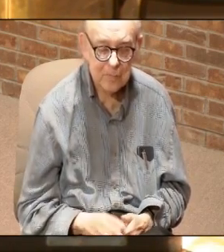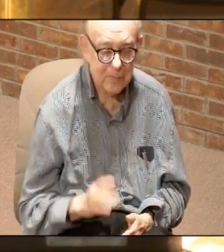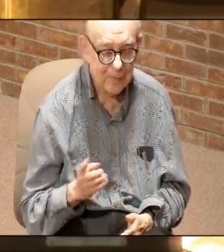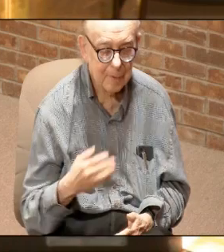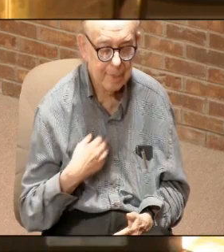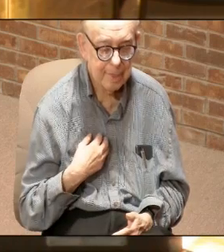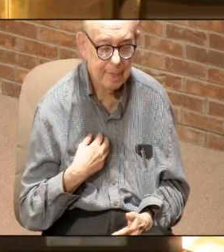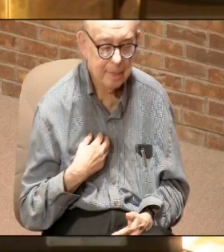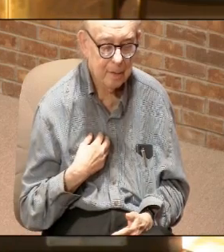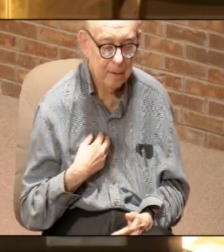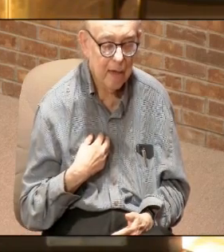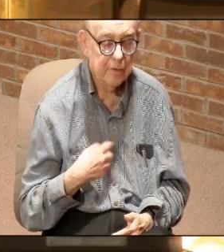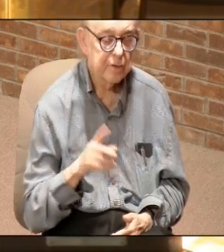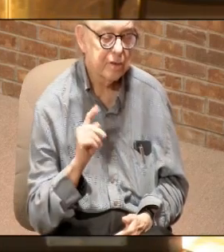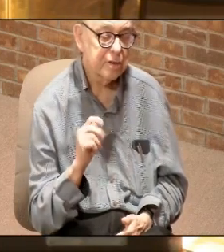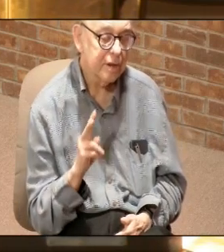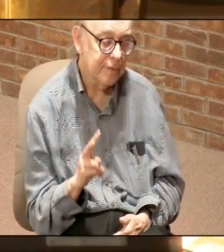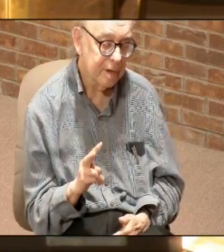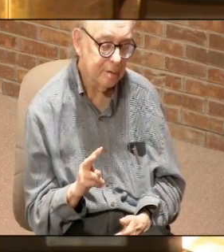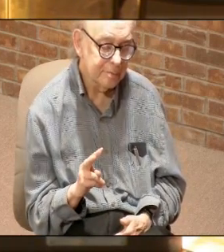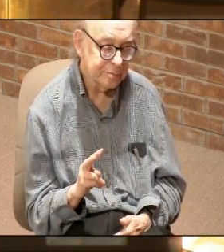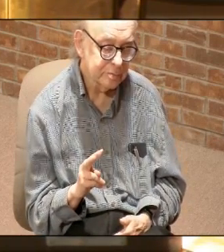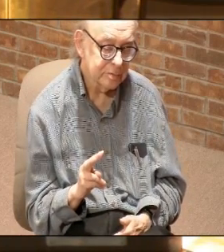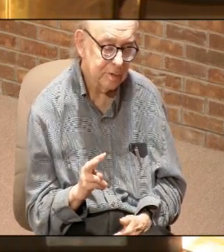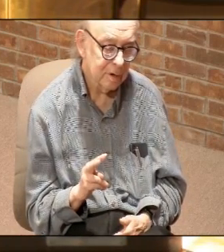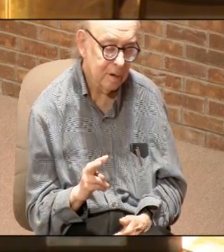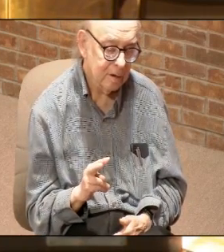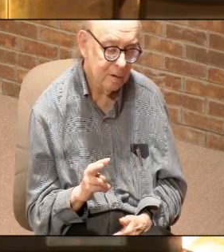They have this TV,